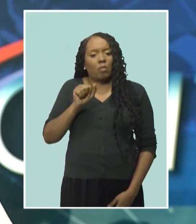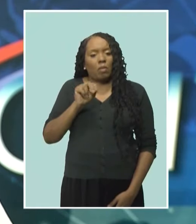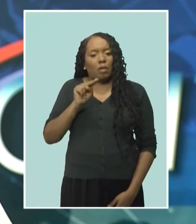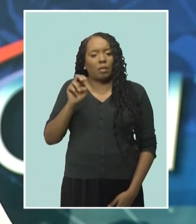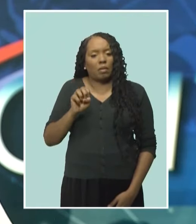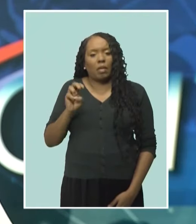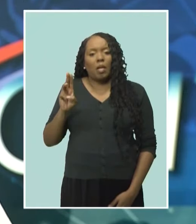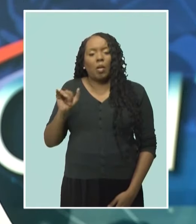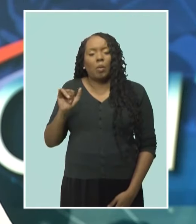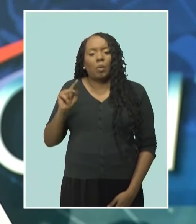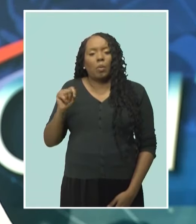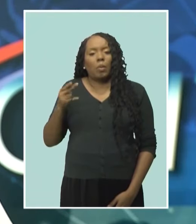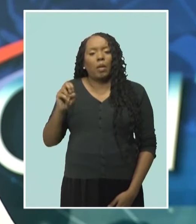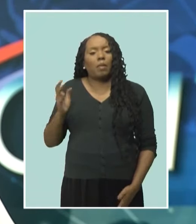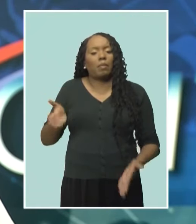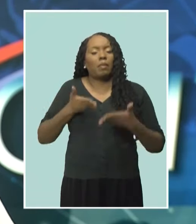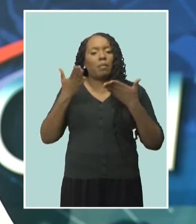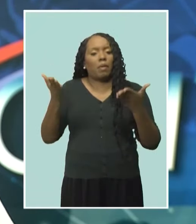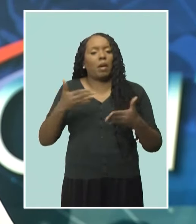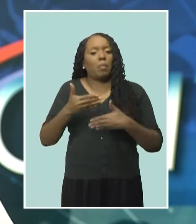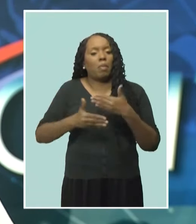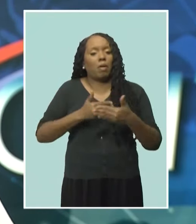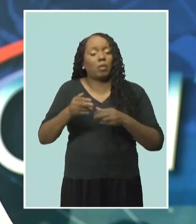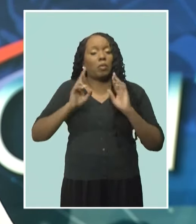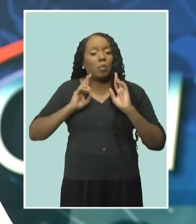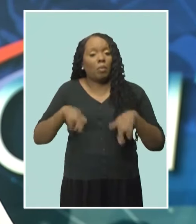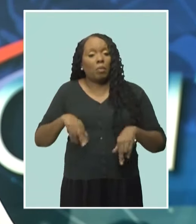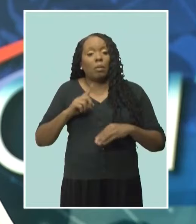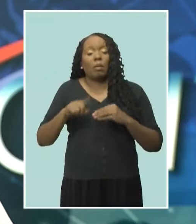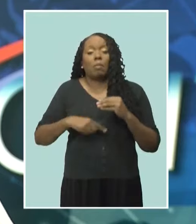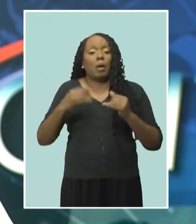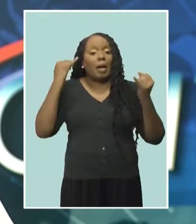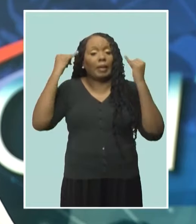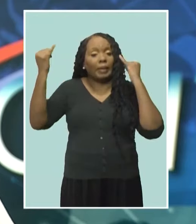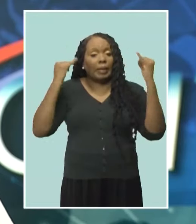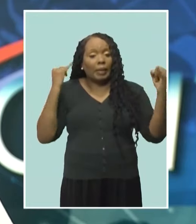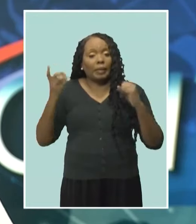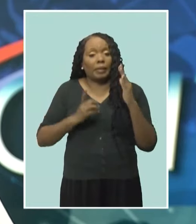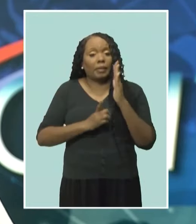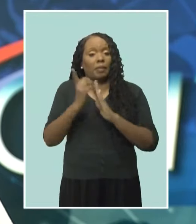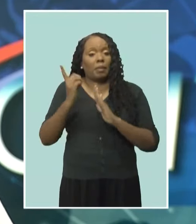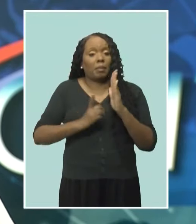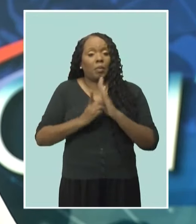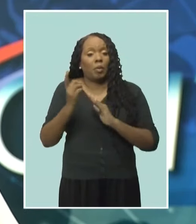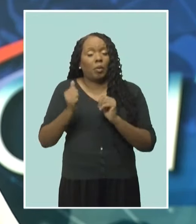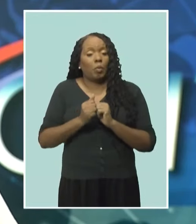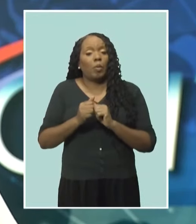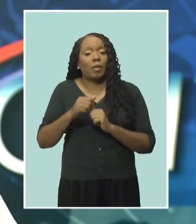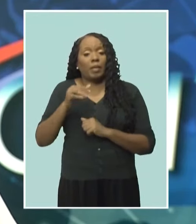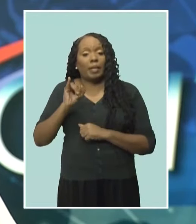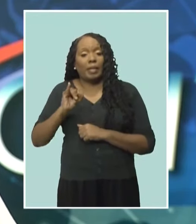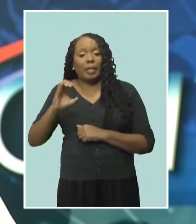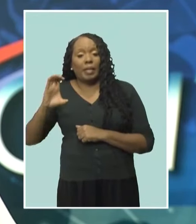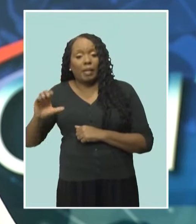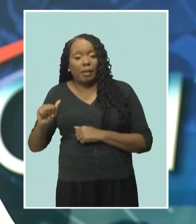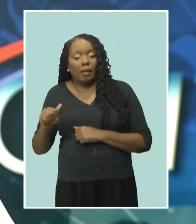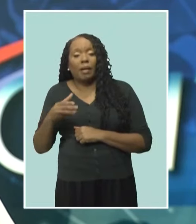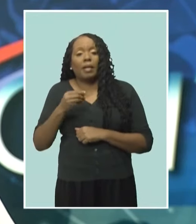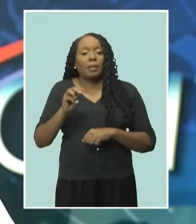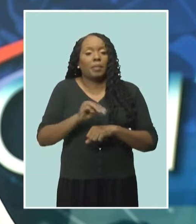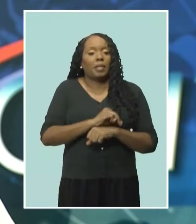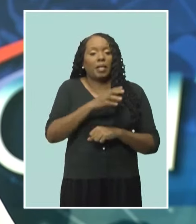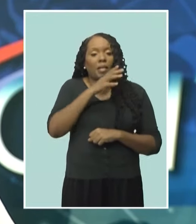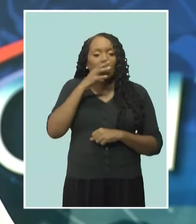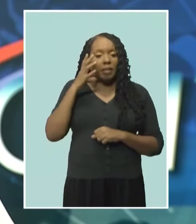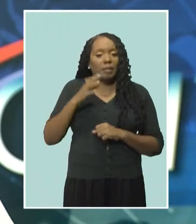providing a progress report on initiatives and developments in agriculture between ICA and the Ministry of Agriculture. She says a future farmers